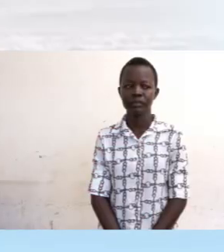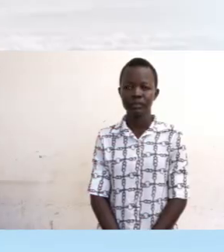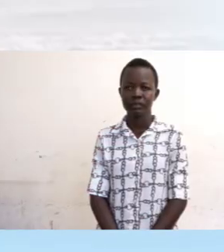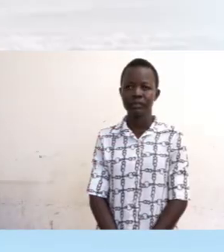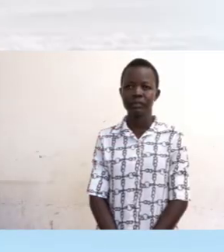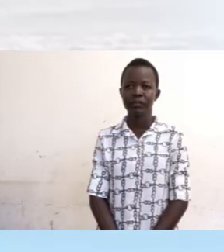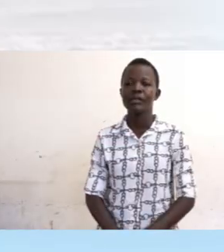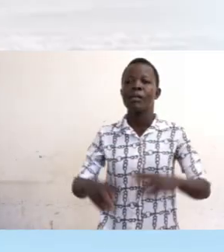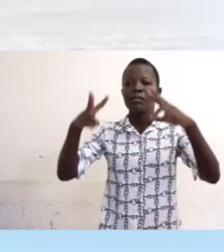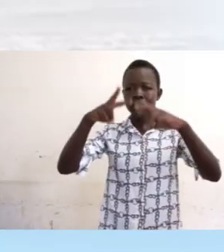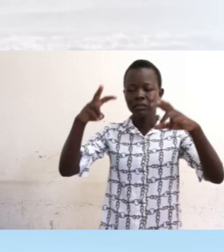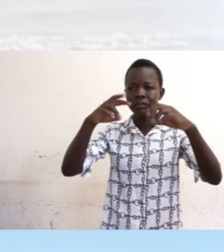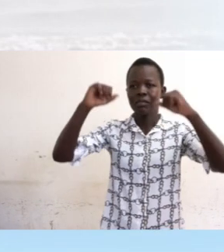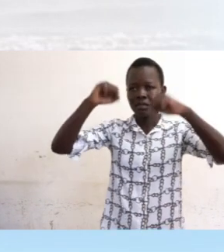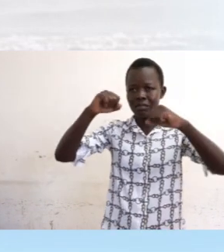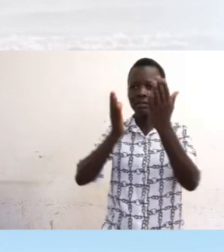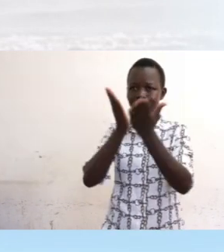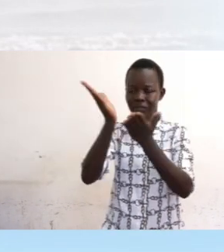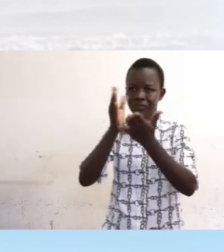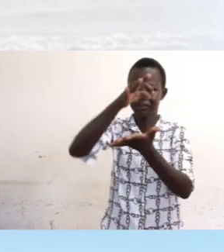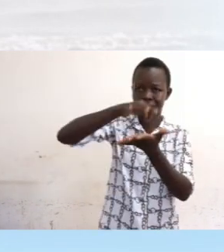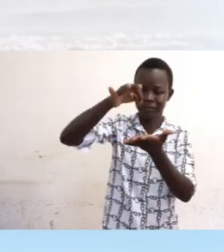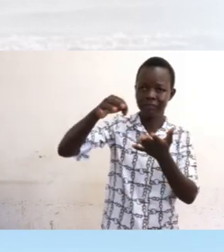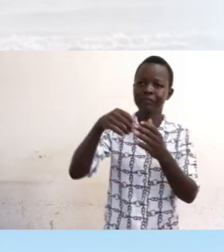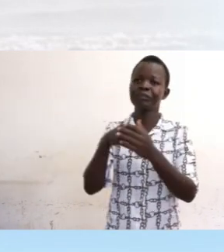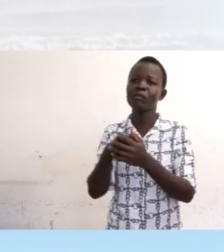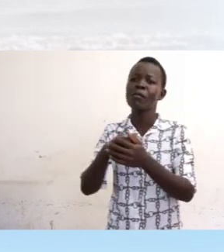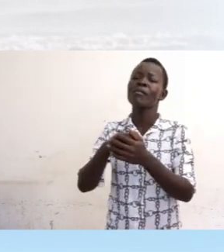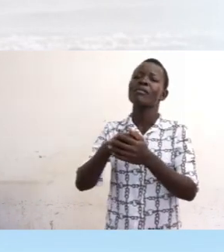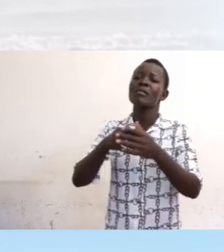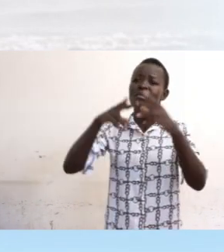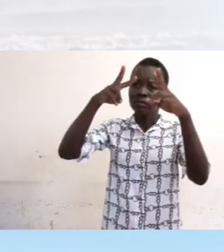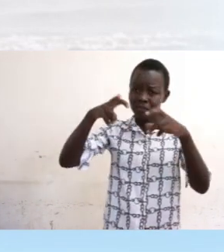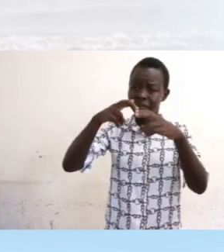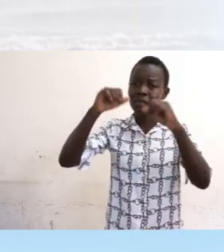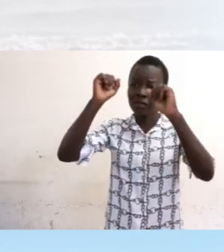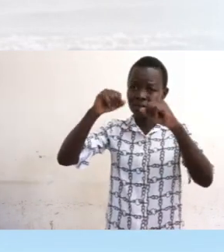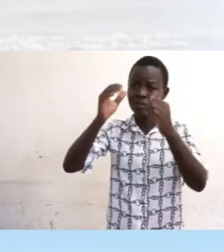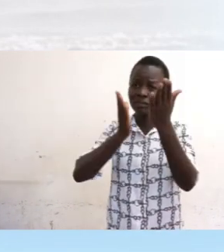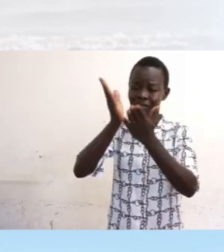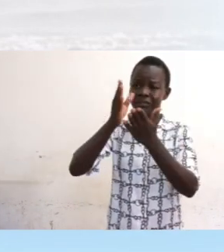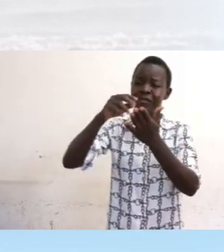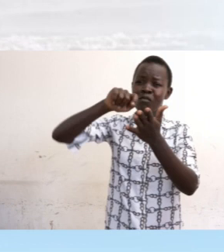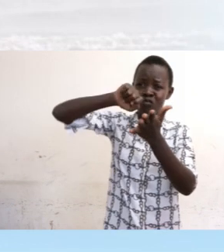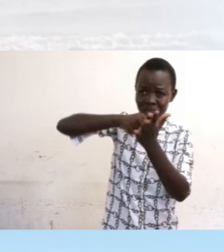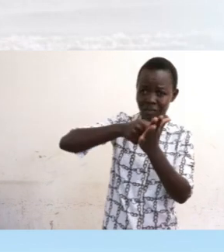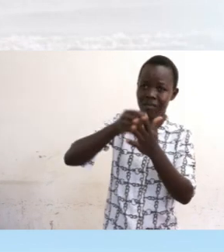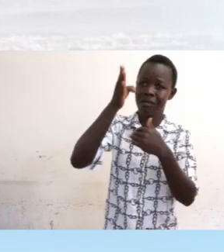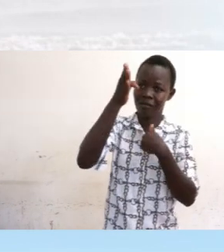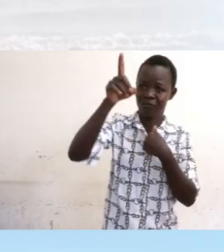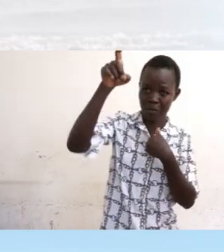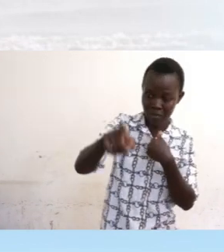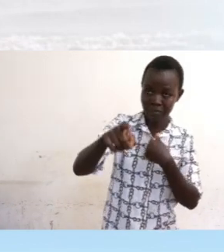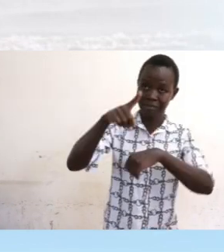Lastly, signing of research contract agreement service, you are required to have an agreed research contract agreement. The